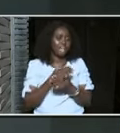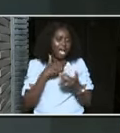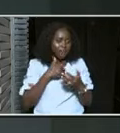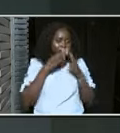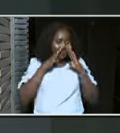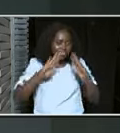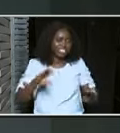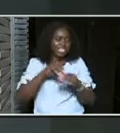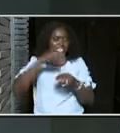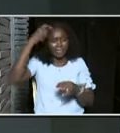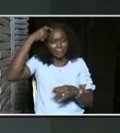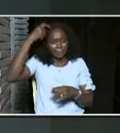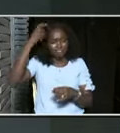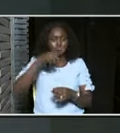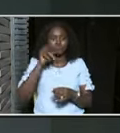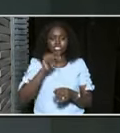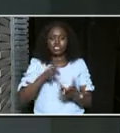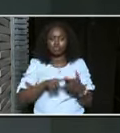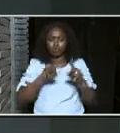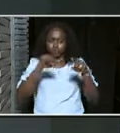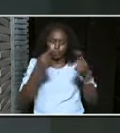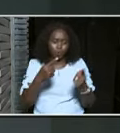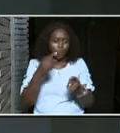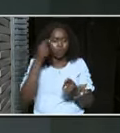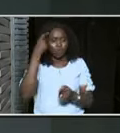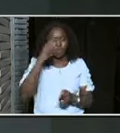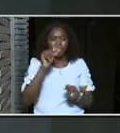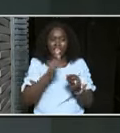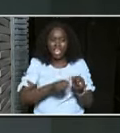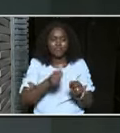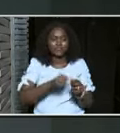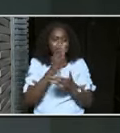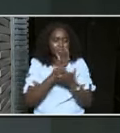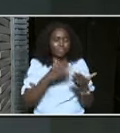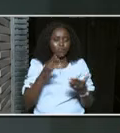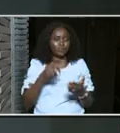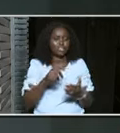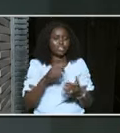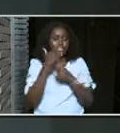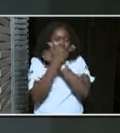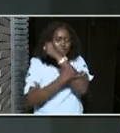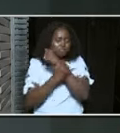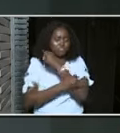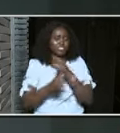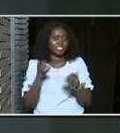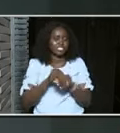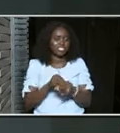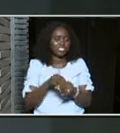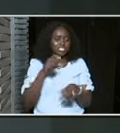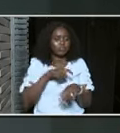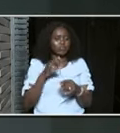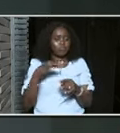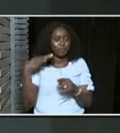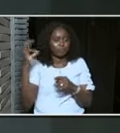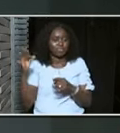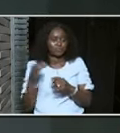in mind, you need to go for every part of the country in terms of appointments. Now,